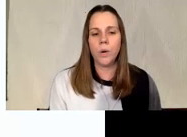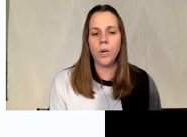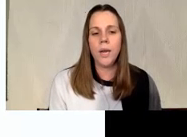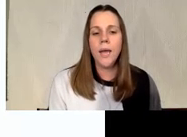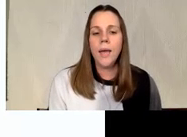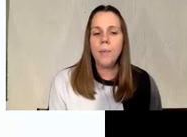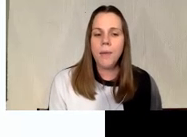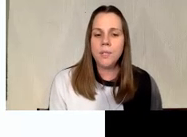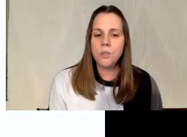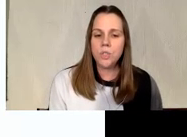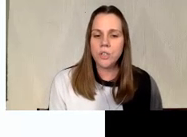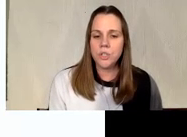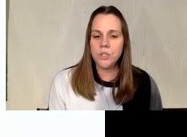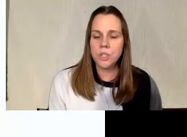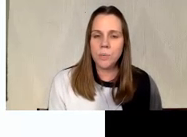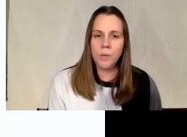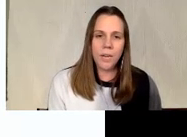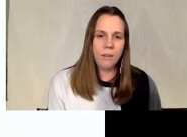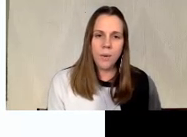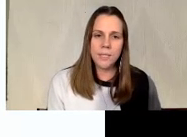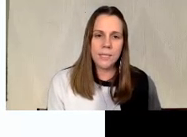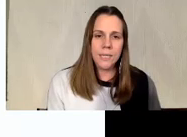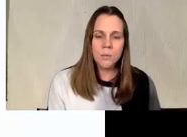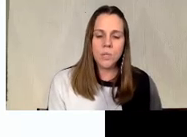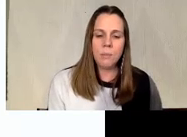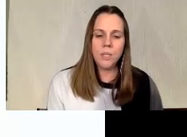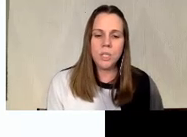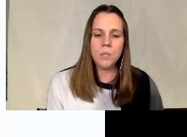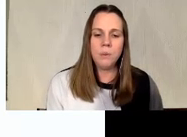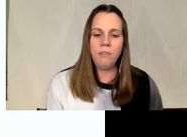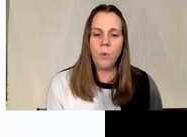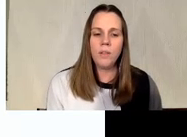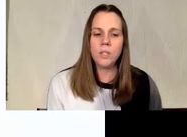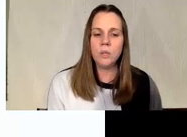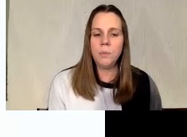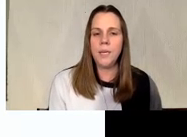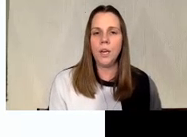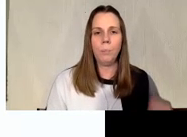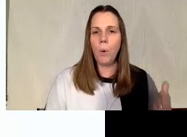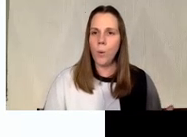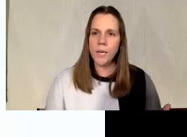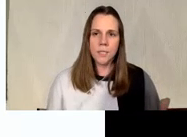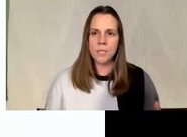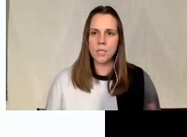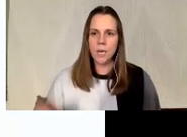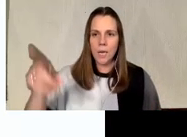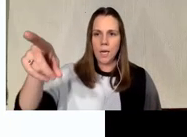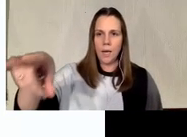spoken word. Babies use gestures to communicate their wants and needs, which I mentioned before. This could be a